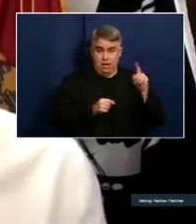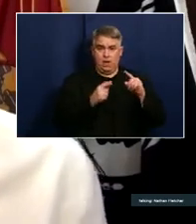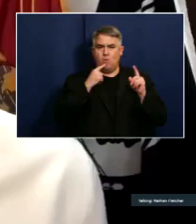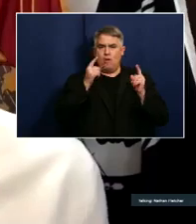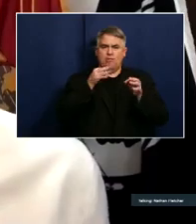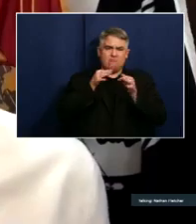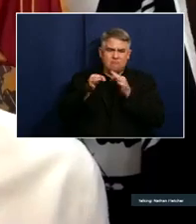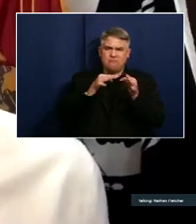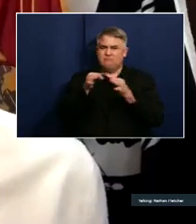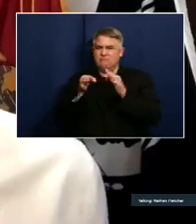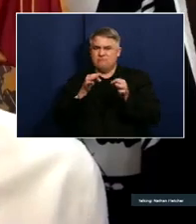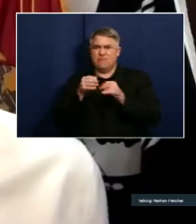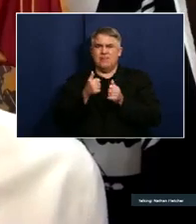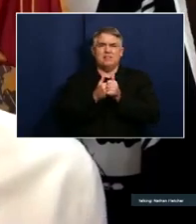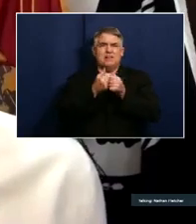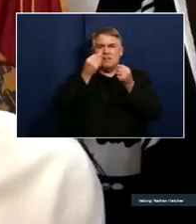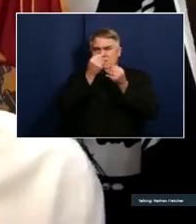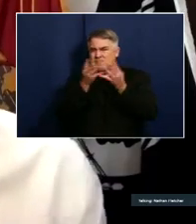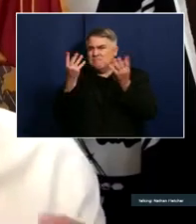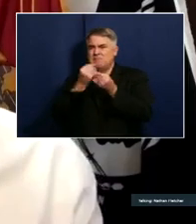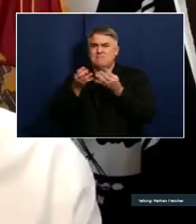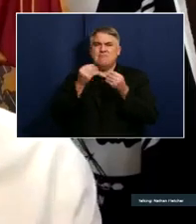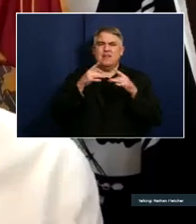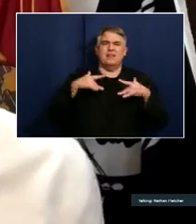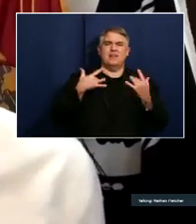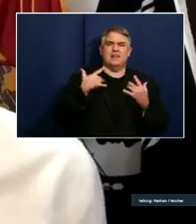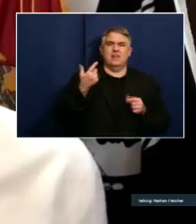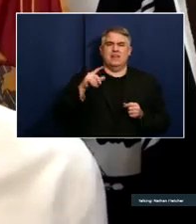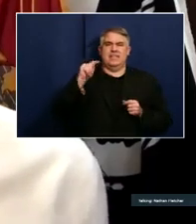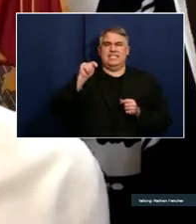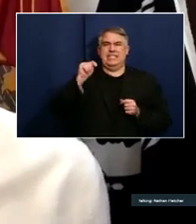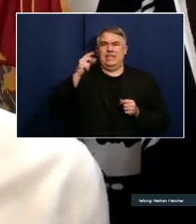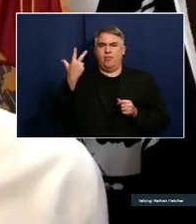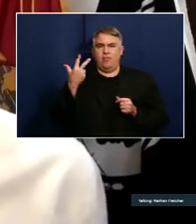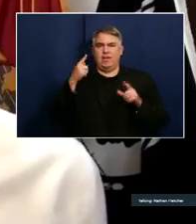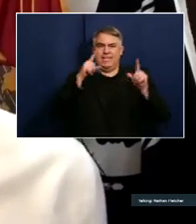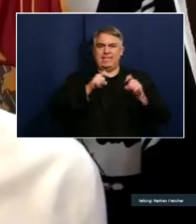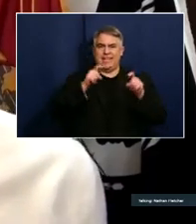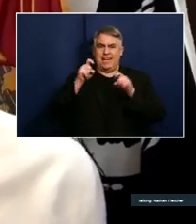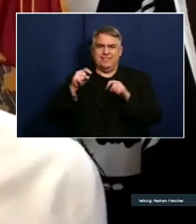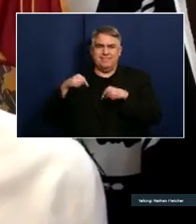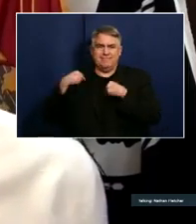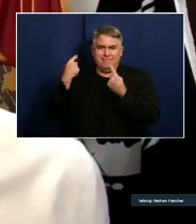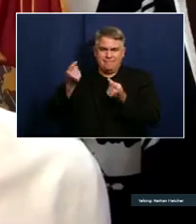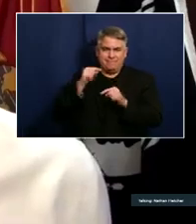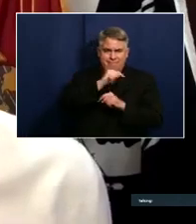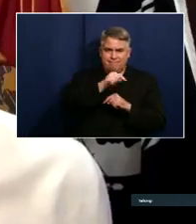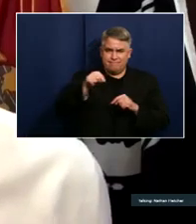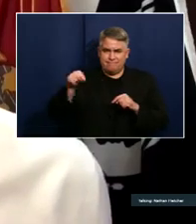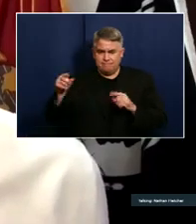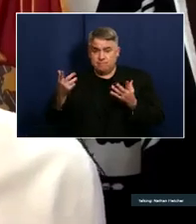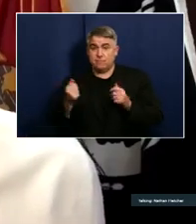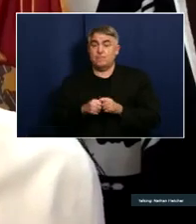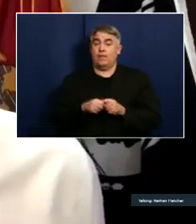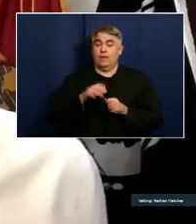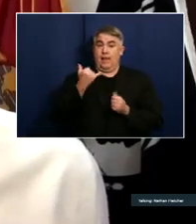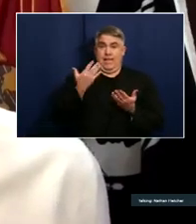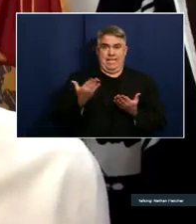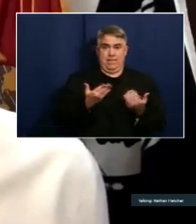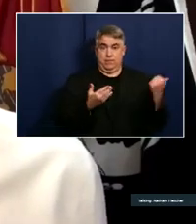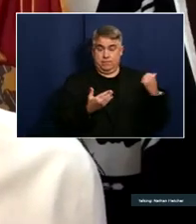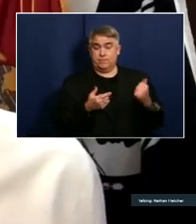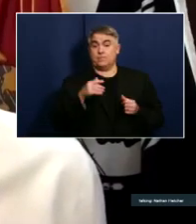Our head of our T3 testing, tracing, treatment, overseeing our vaccine strategy, Nick Mascione, is on hand, and we